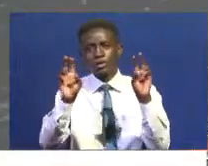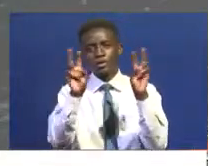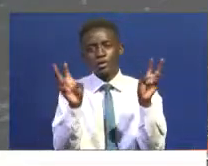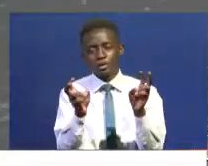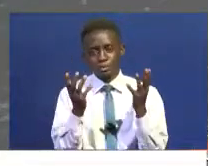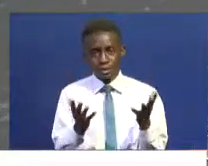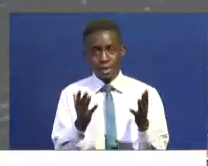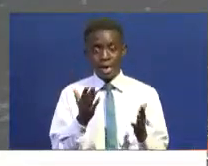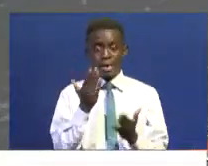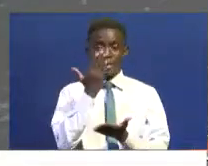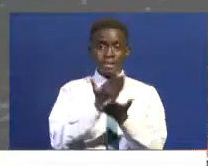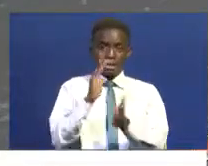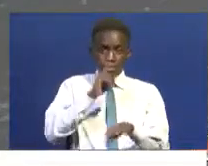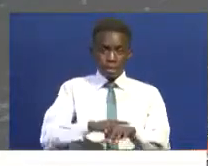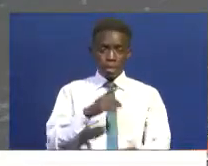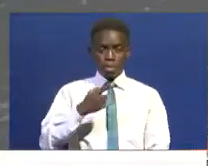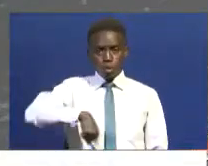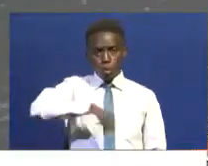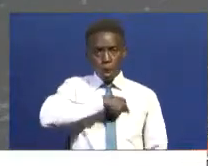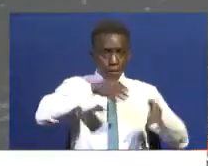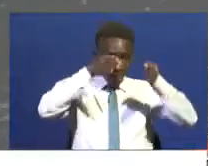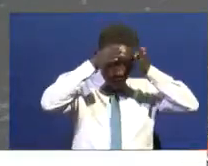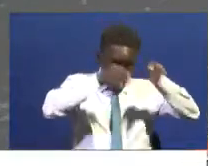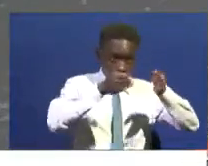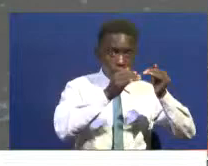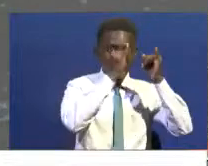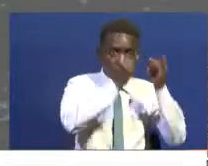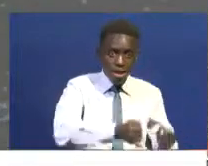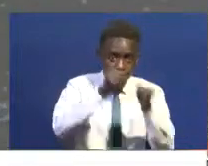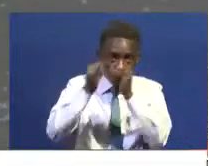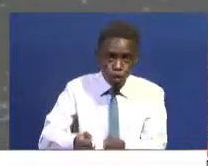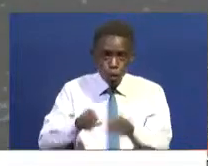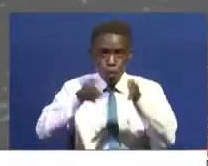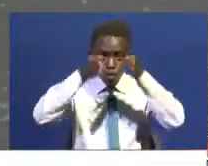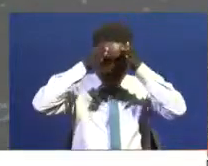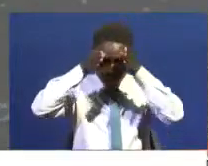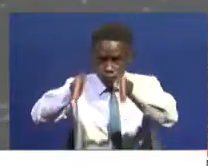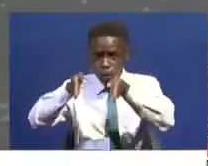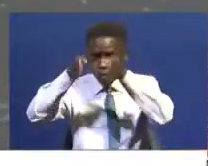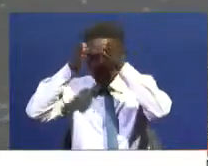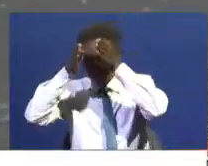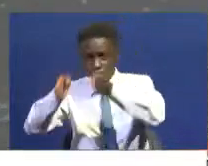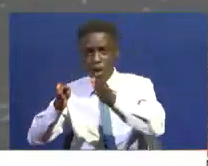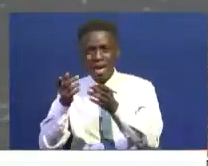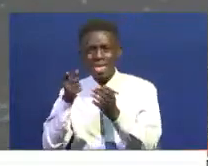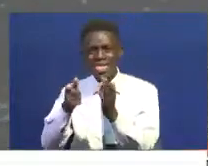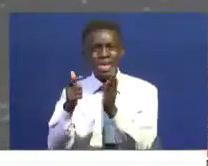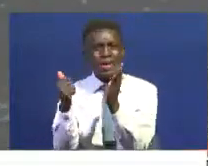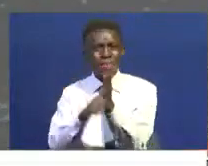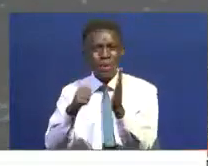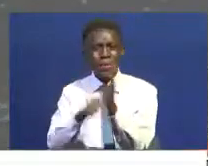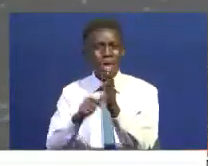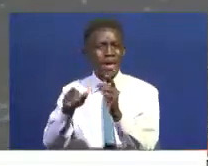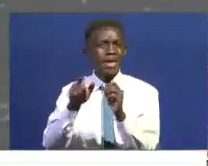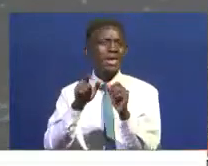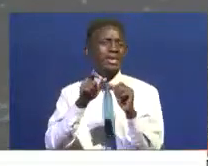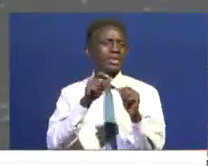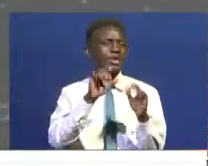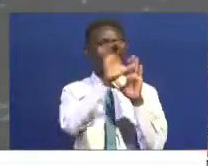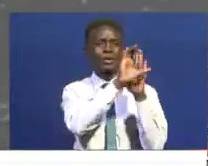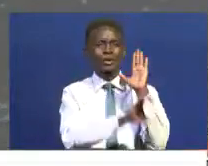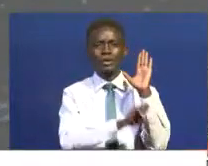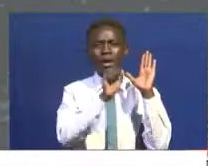on individuals. We focus on issues that can be determined using the constitution. Mm-hmm. And it's